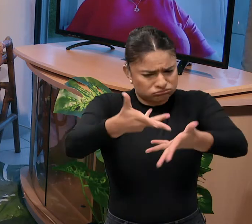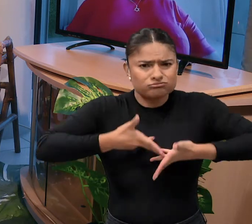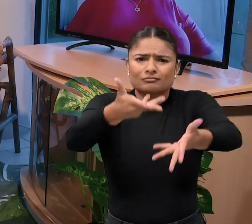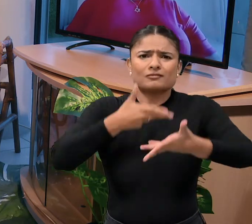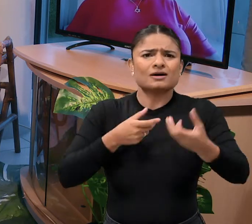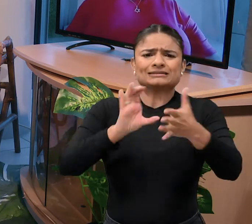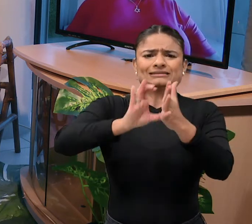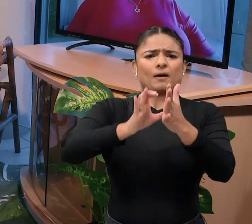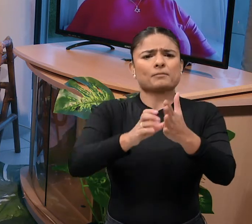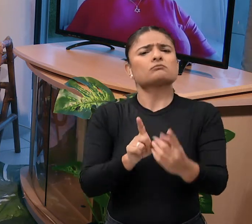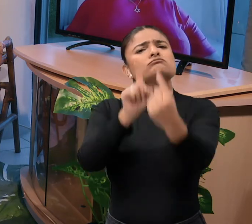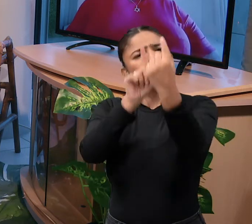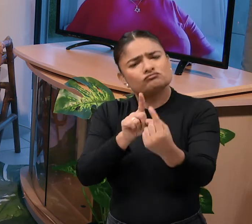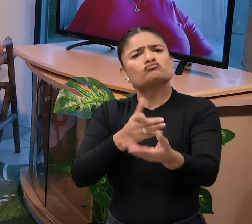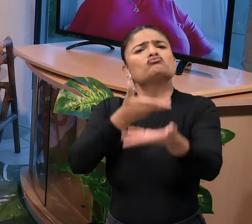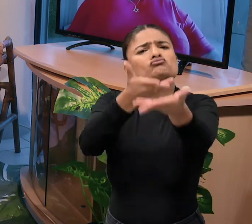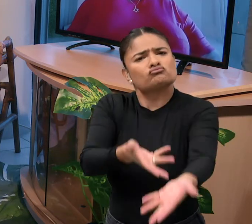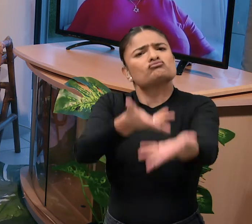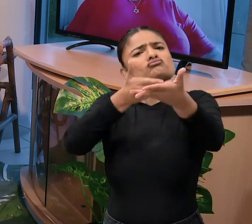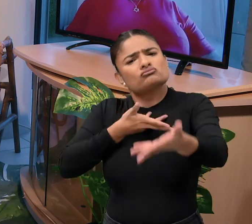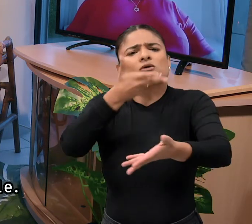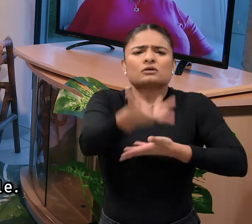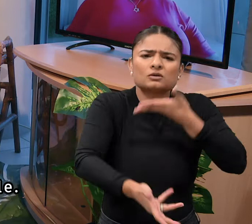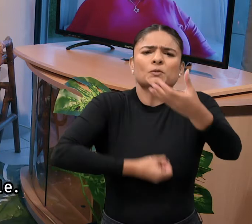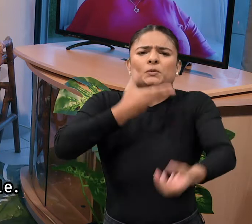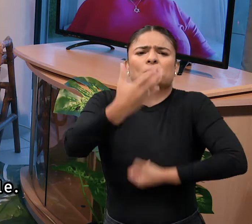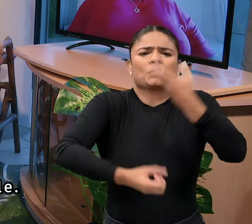disabled. If we talk to each other, we know what we've done.